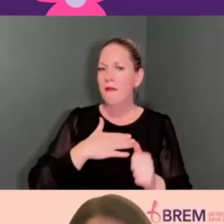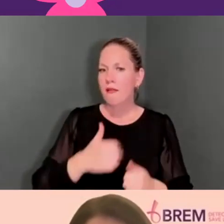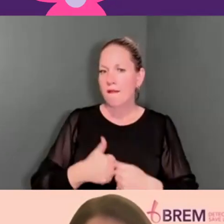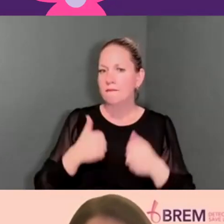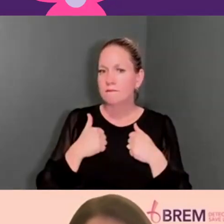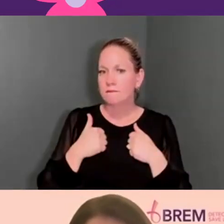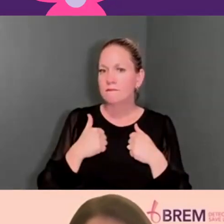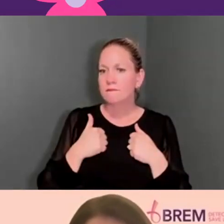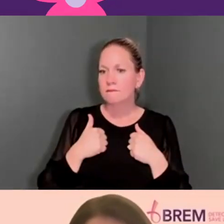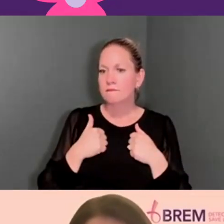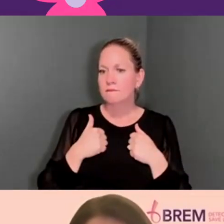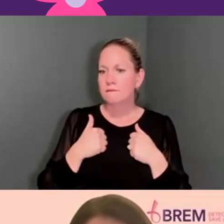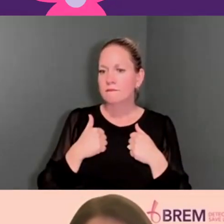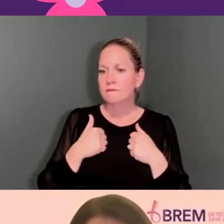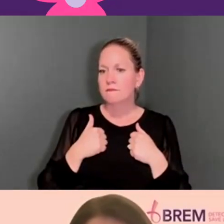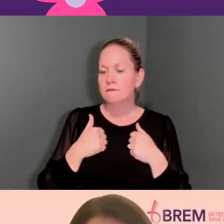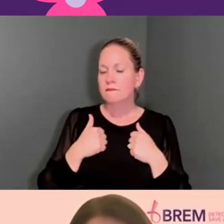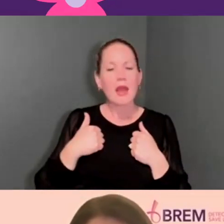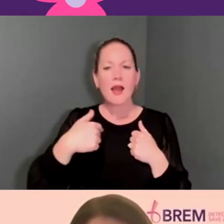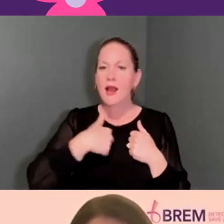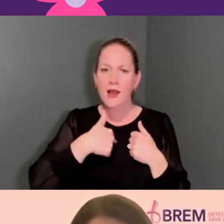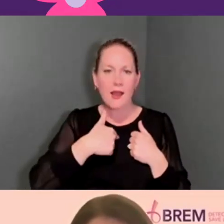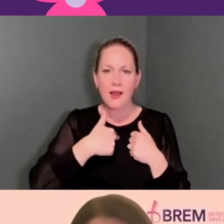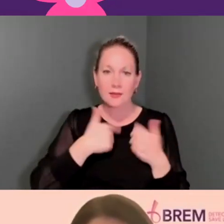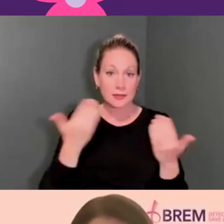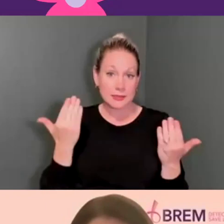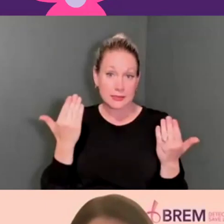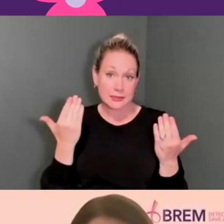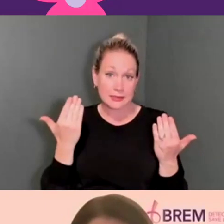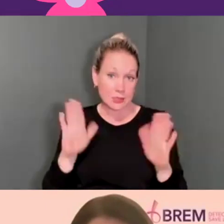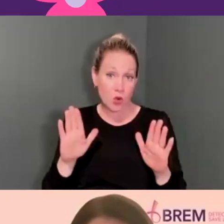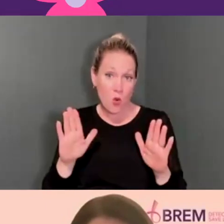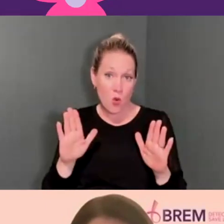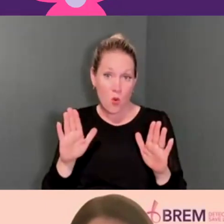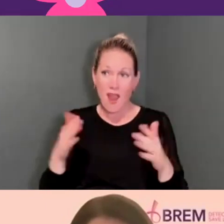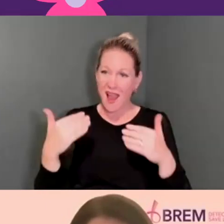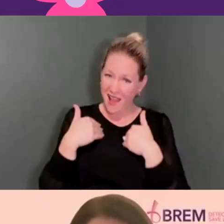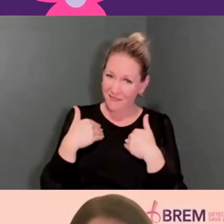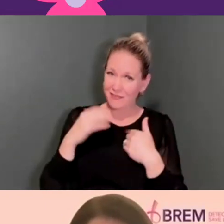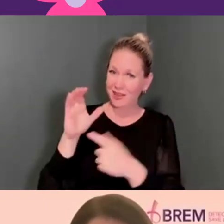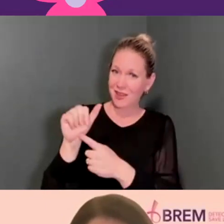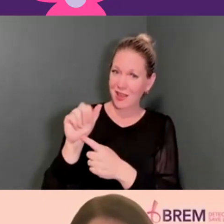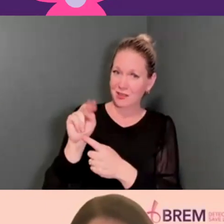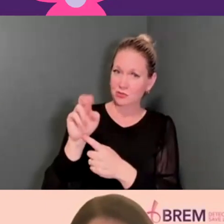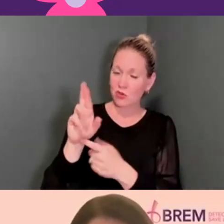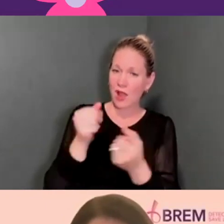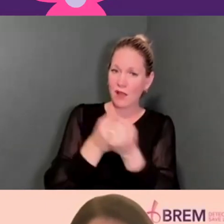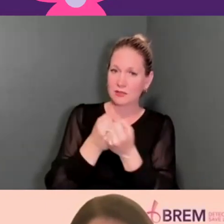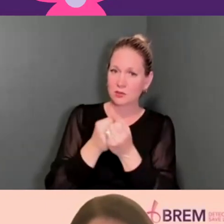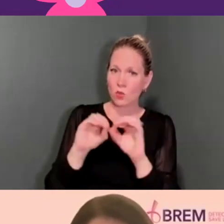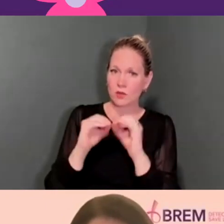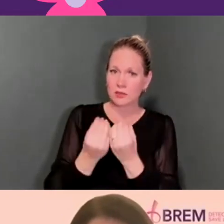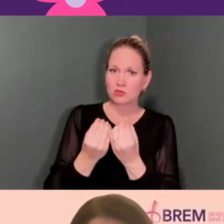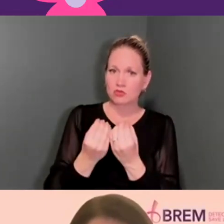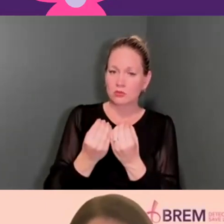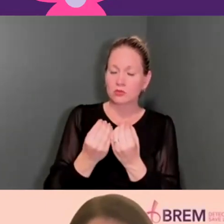In short, they changed my life. I didn't know that there were cancer advocacy organizations